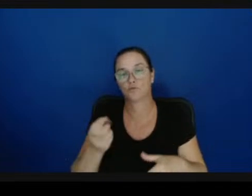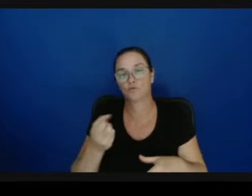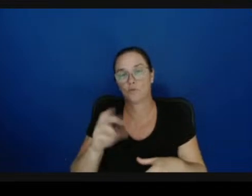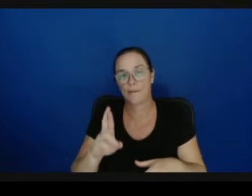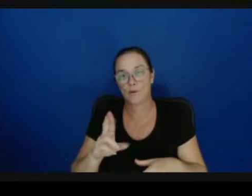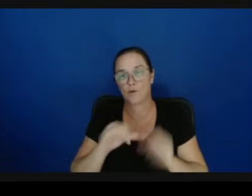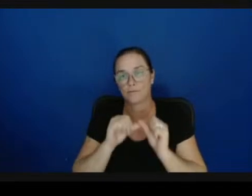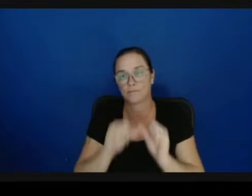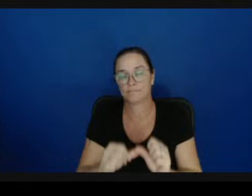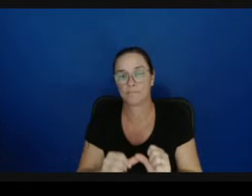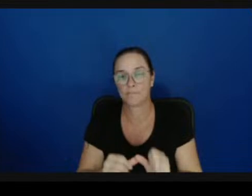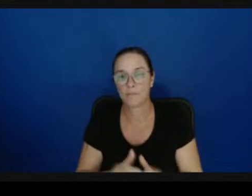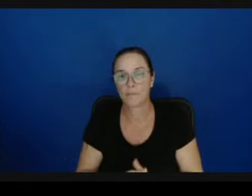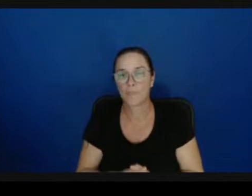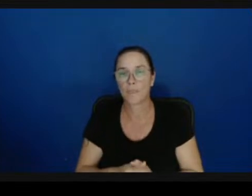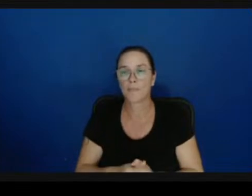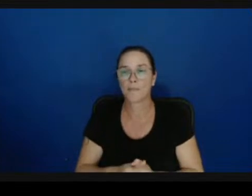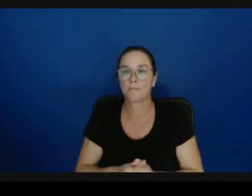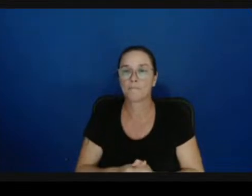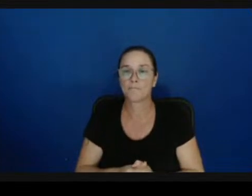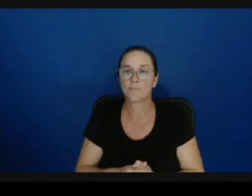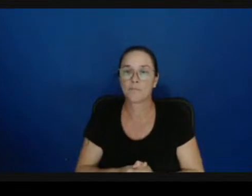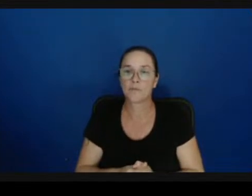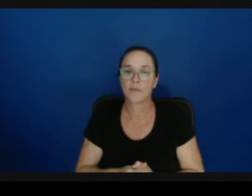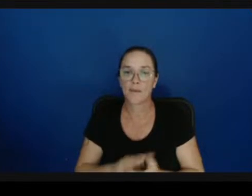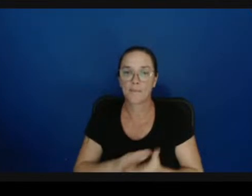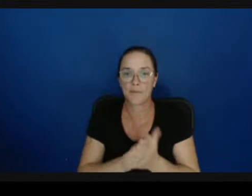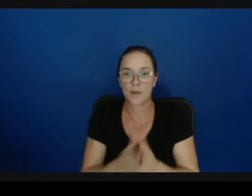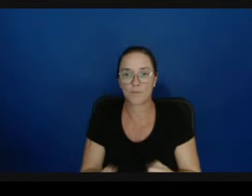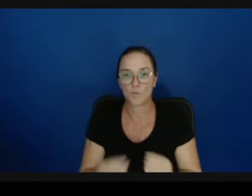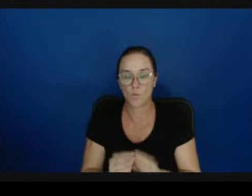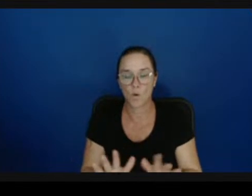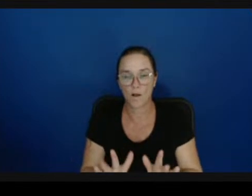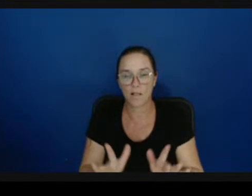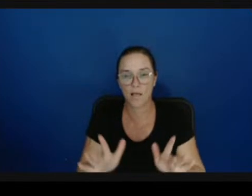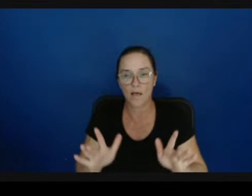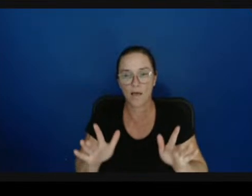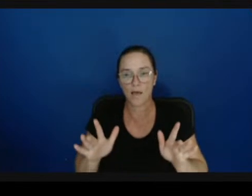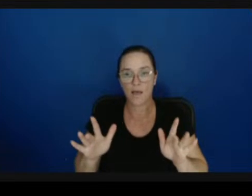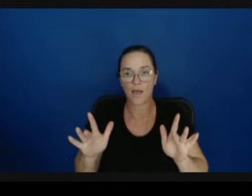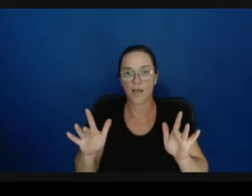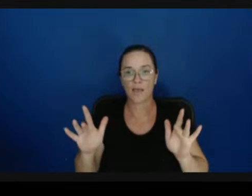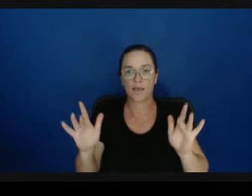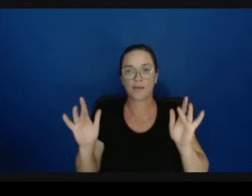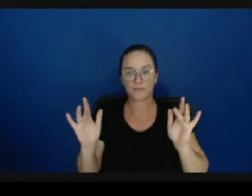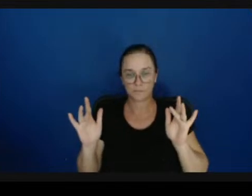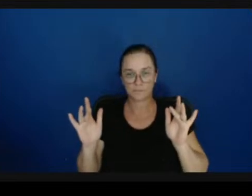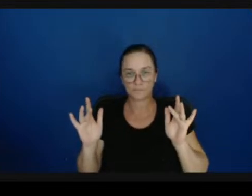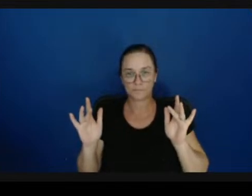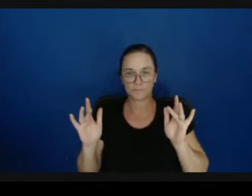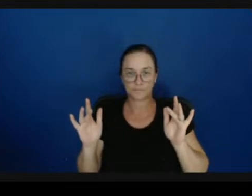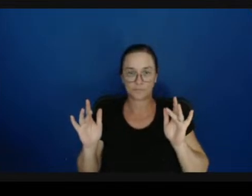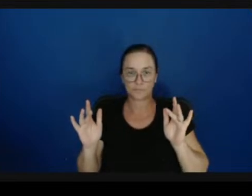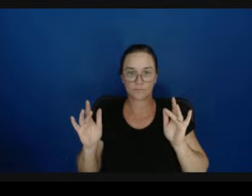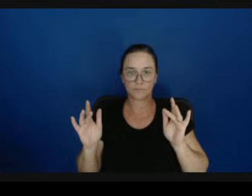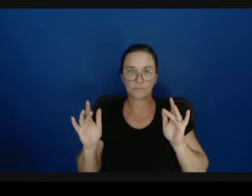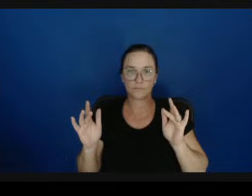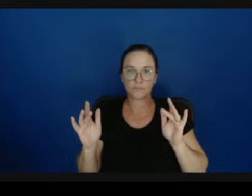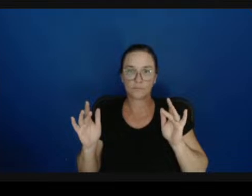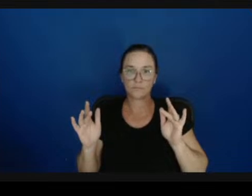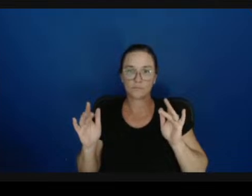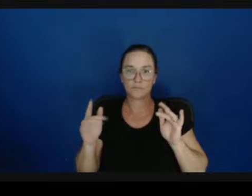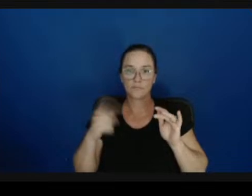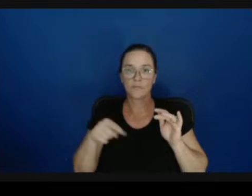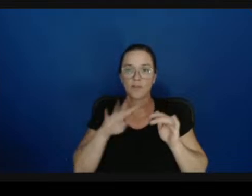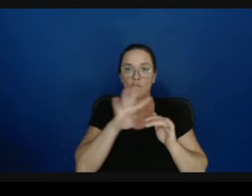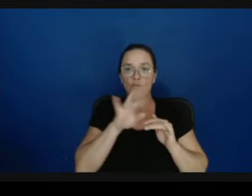over the course of time, it gets a little bit lighter and lighter and lighter, decreases more gradually, right? These are 48-hour